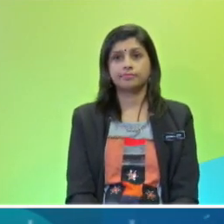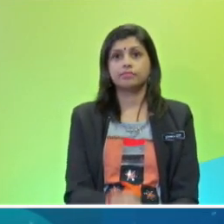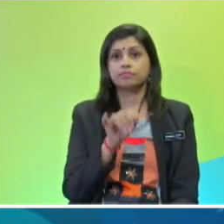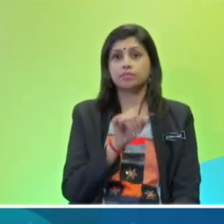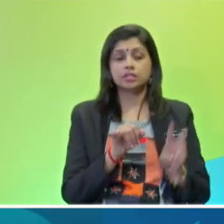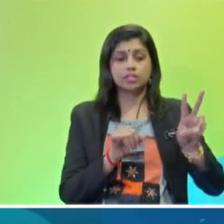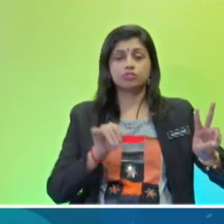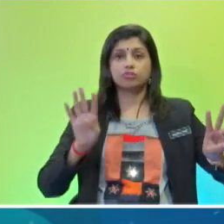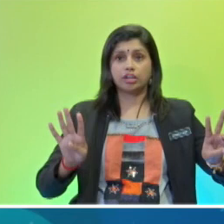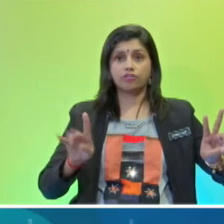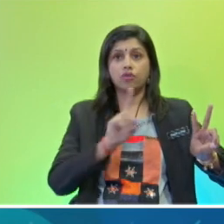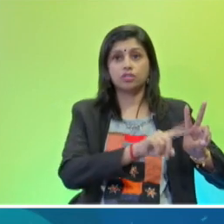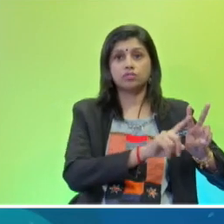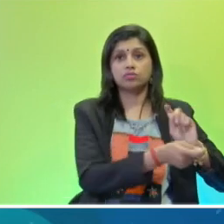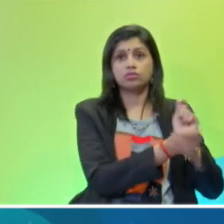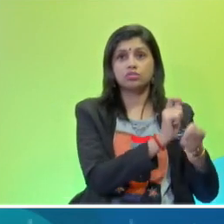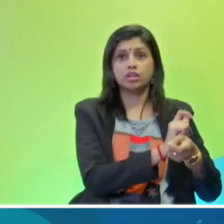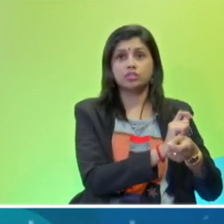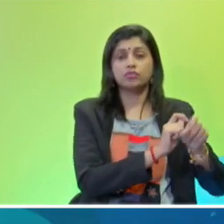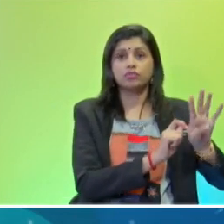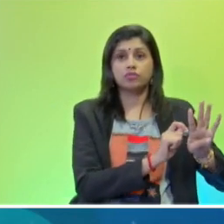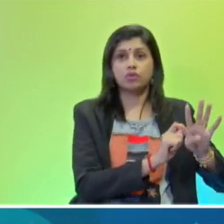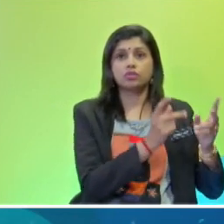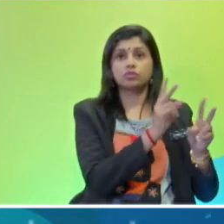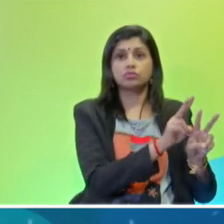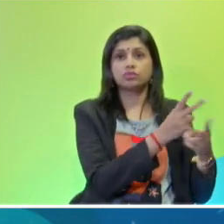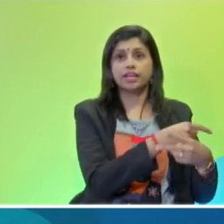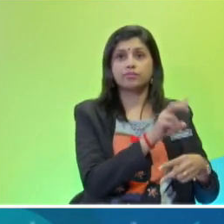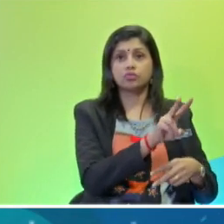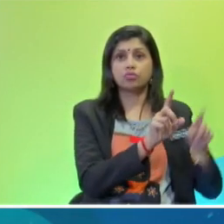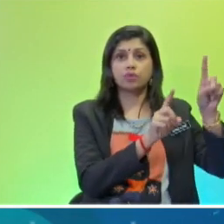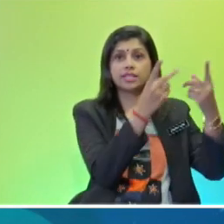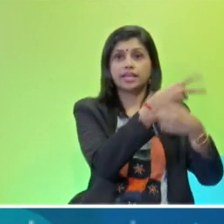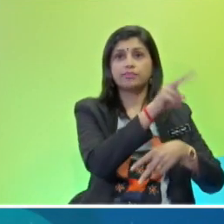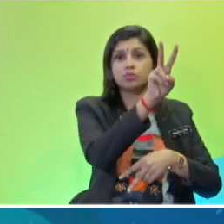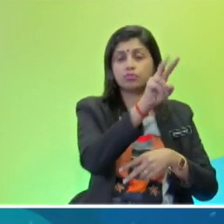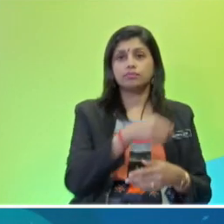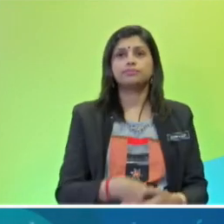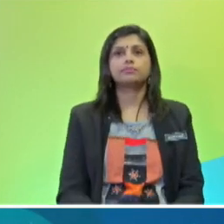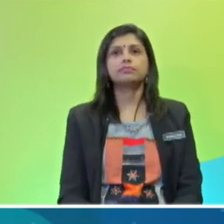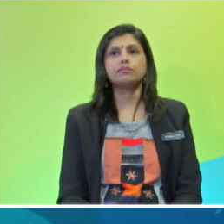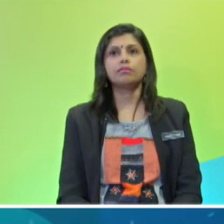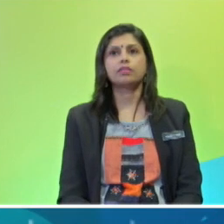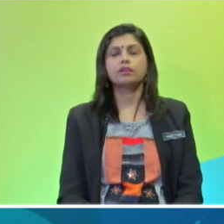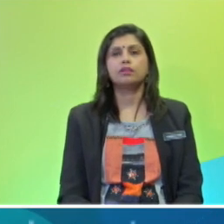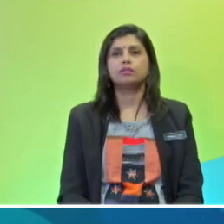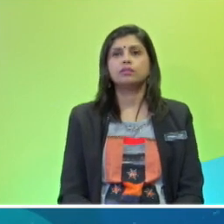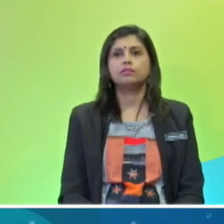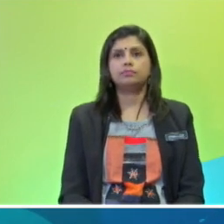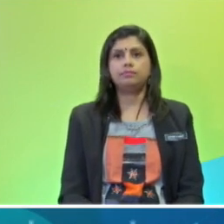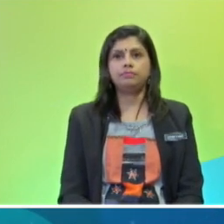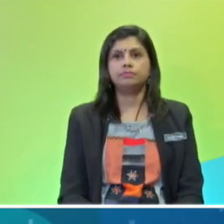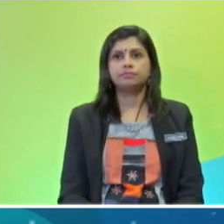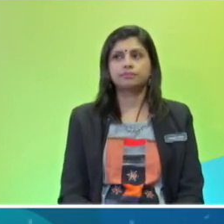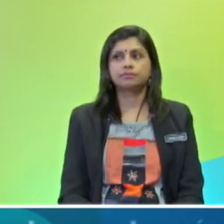the denominators to be the same so that it's easier for me to calculate. So this becomes 4 3/4. Okay, Yes. so this comes We have two 4 kids and there.